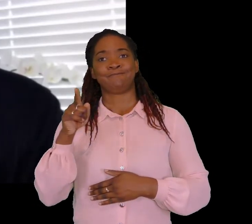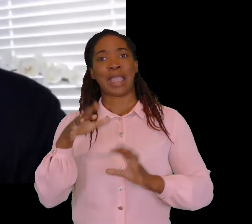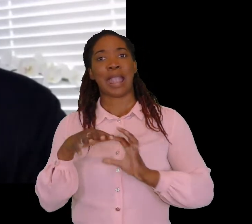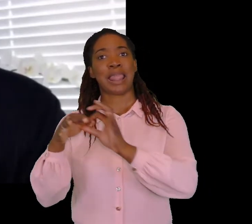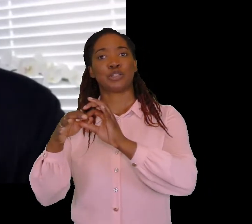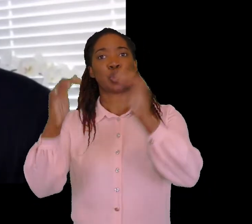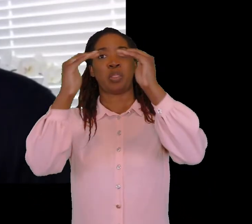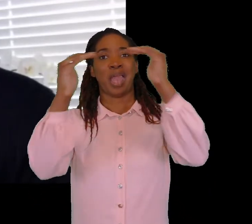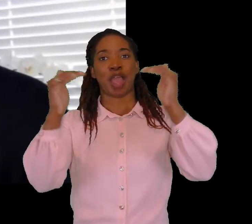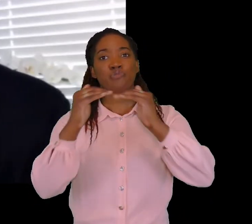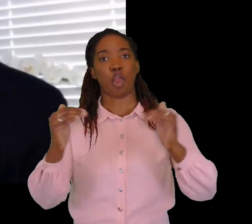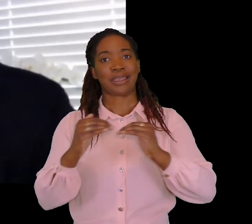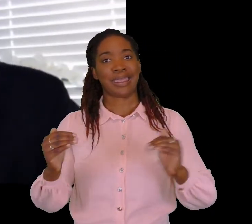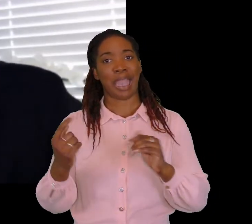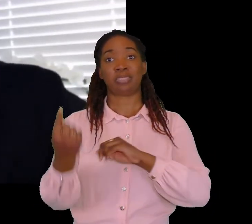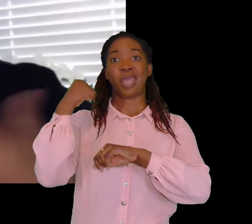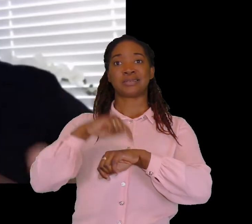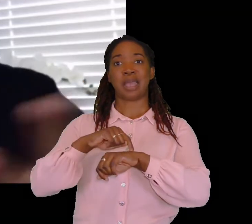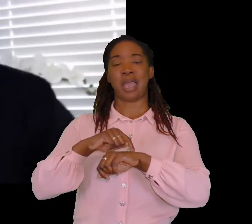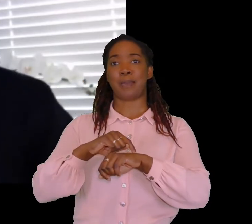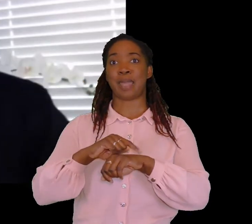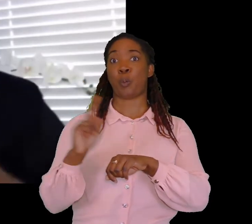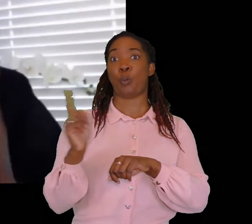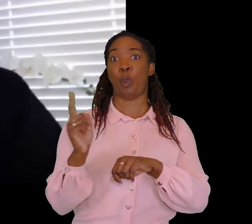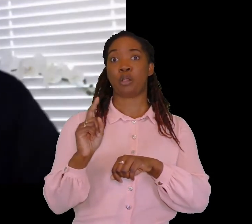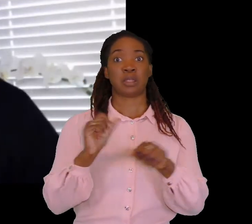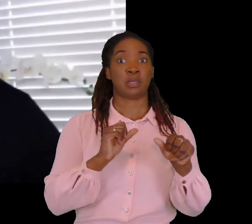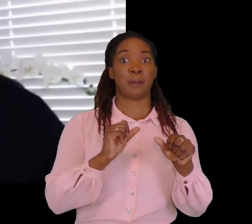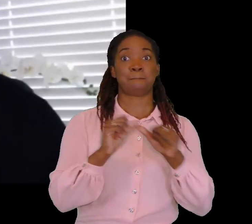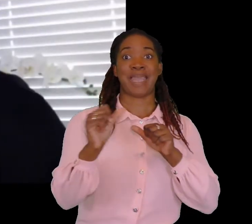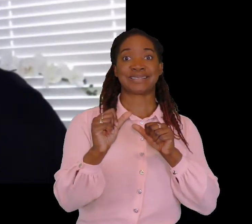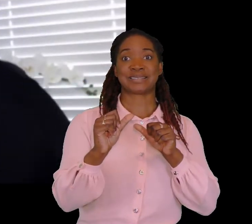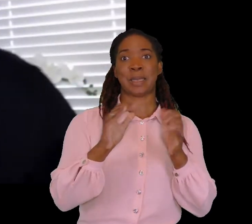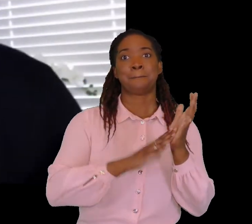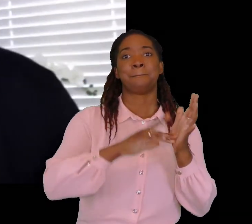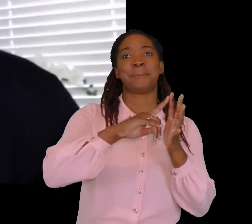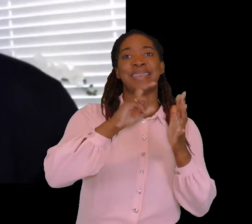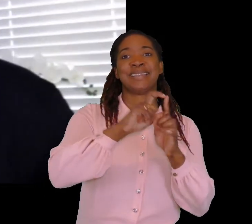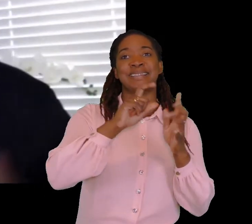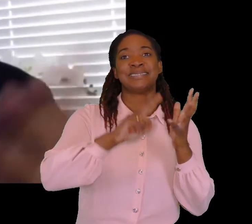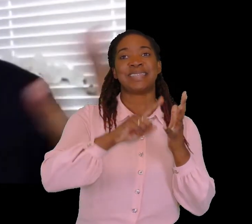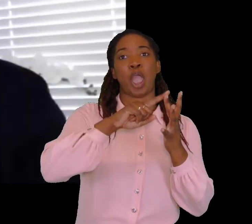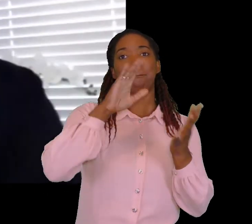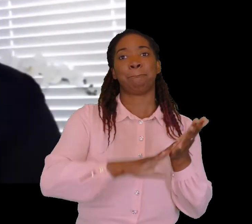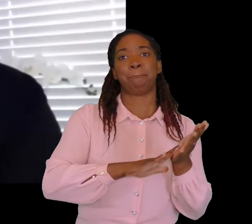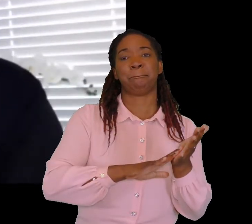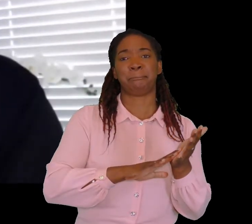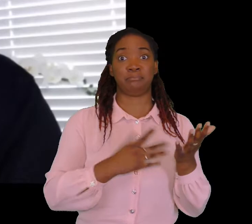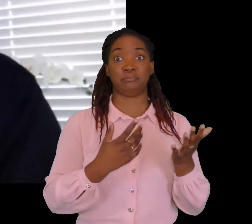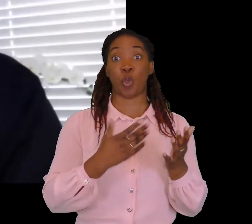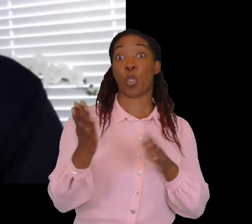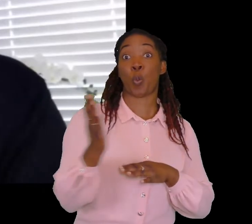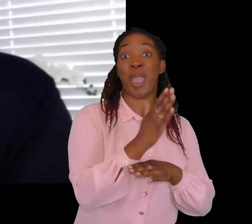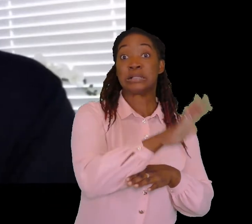around mediums that came from the West and those that came from everywhere else, the rest